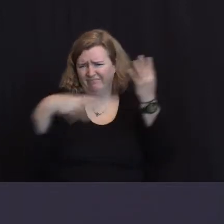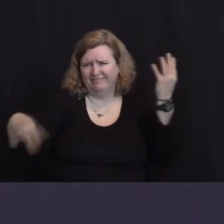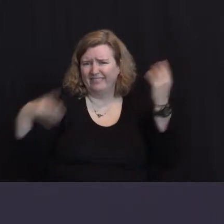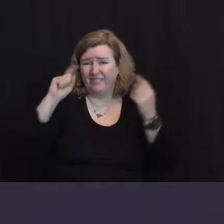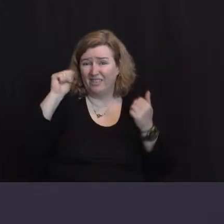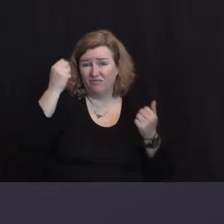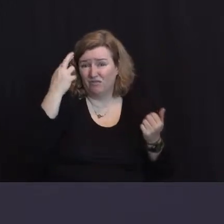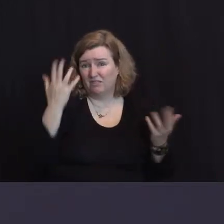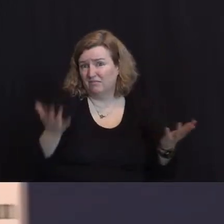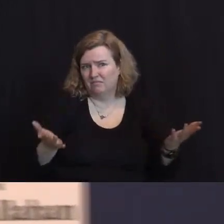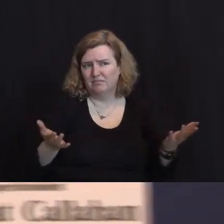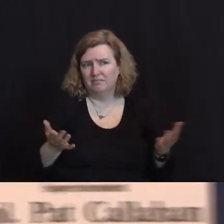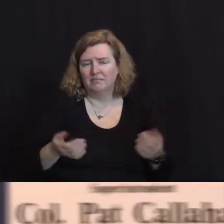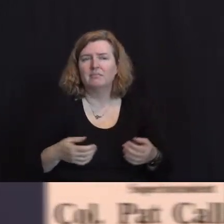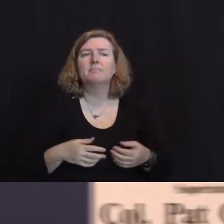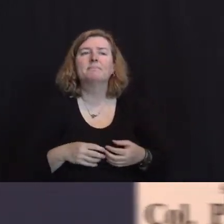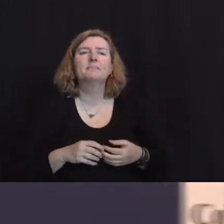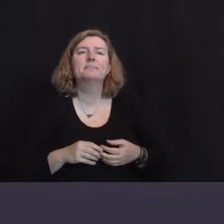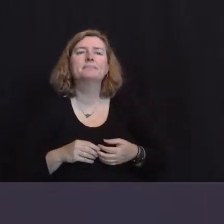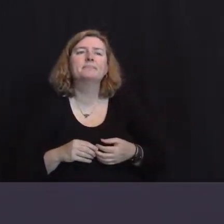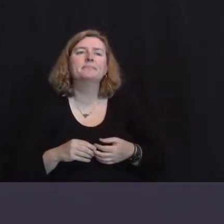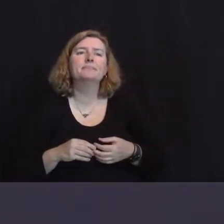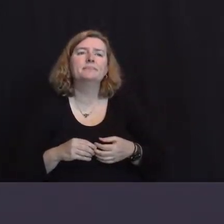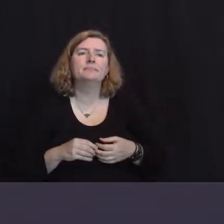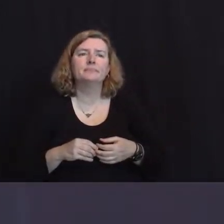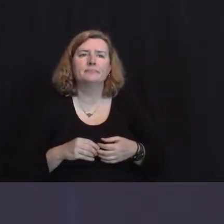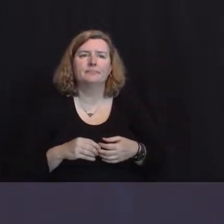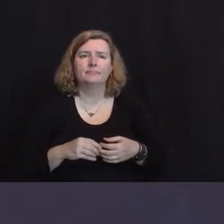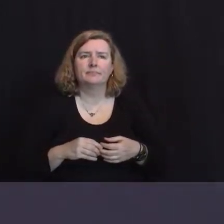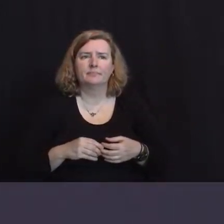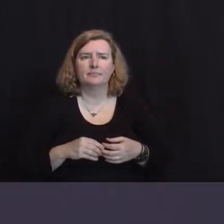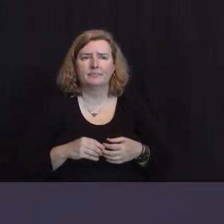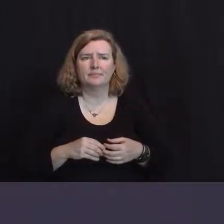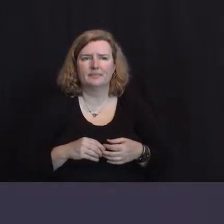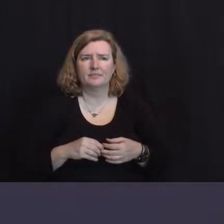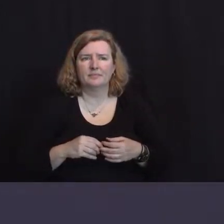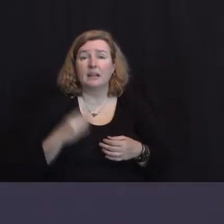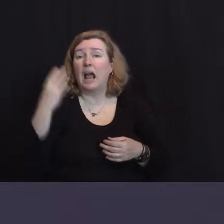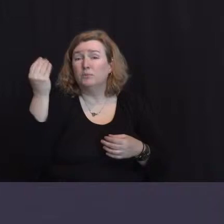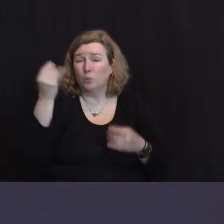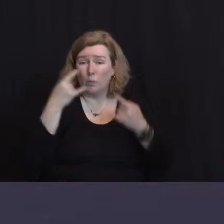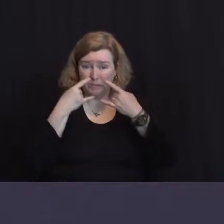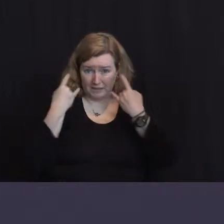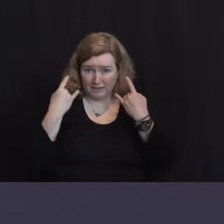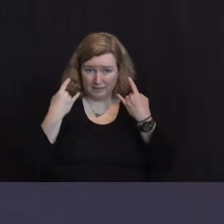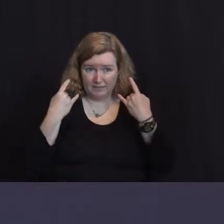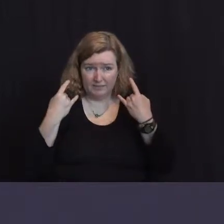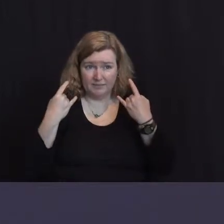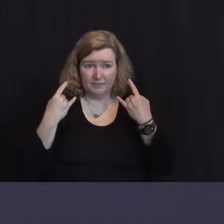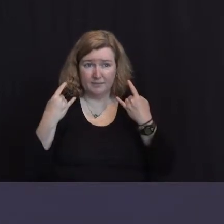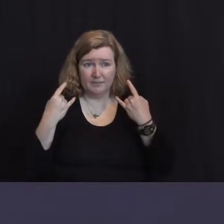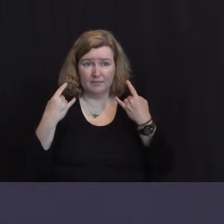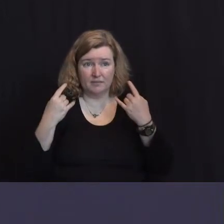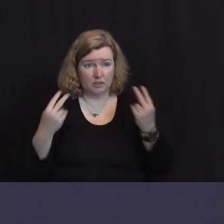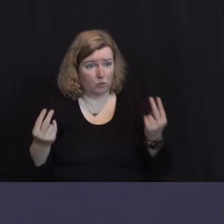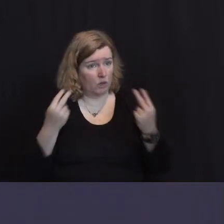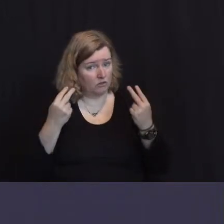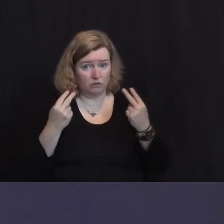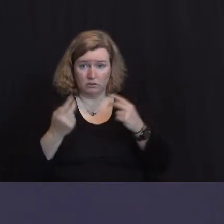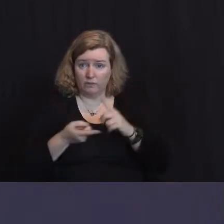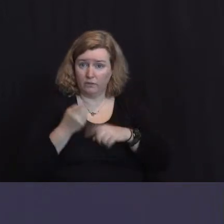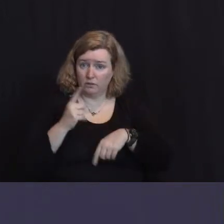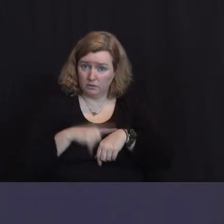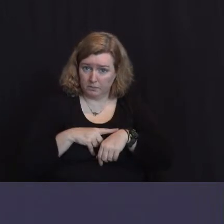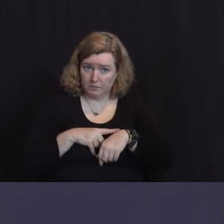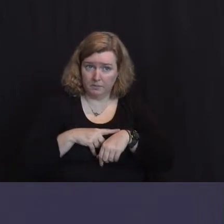most. And again, on outdoor masking, I just want to make sure we reiterate if somebody's watching for the first time, from the moment we put these in